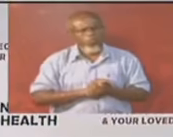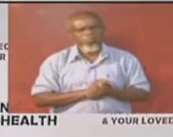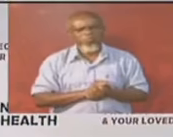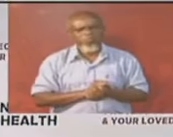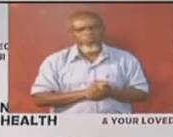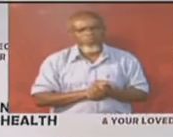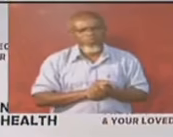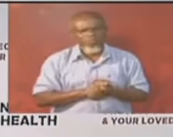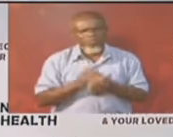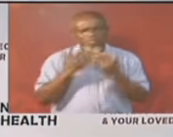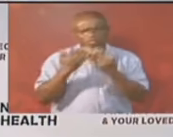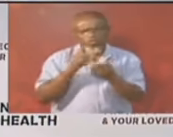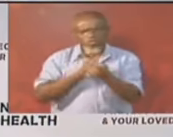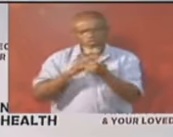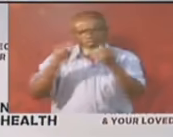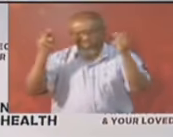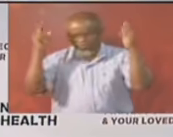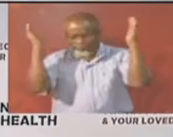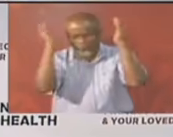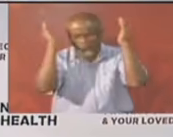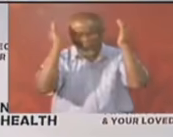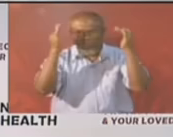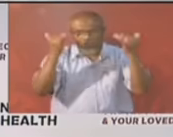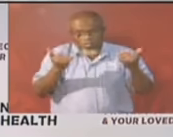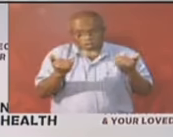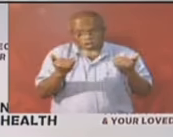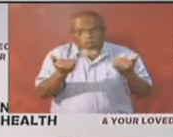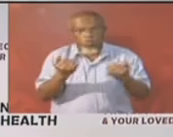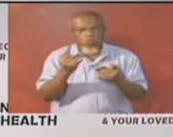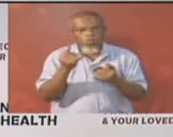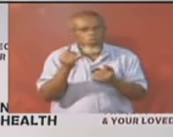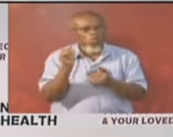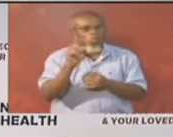thank you very much. IETV, we are ready for you.